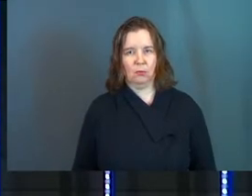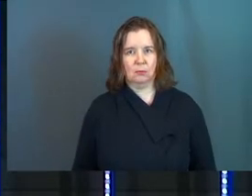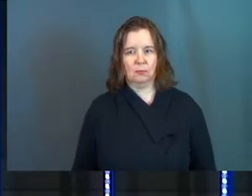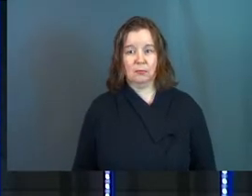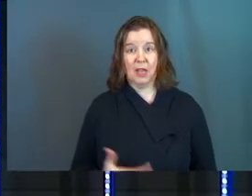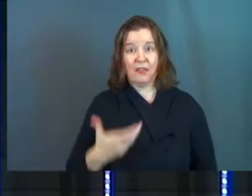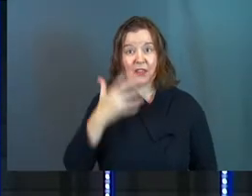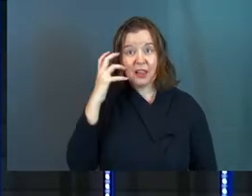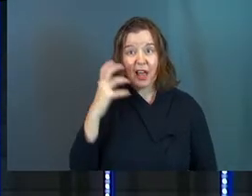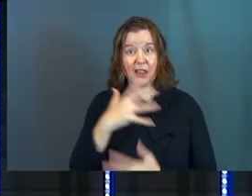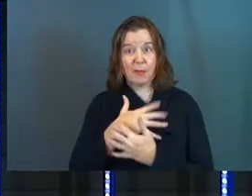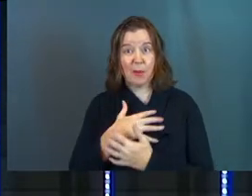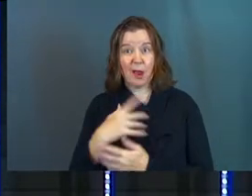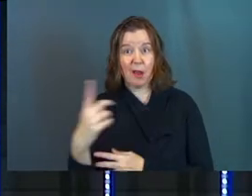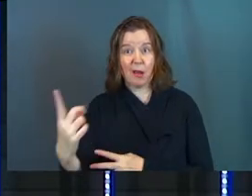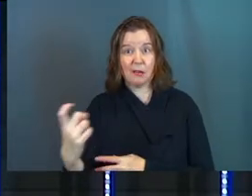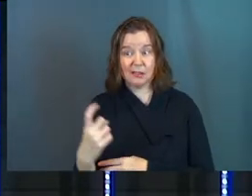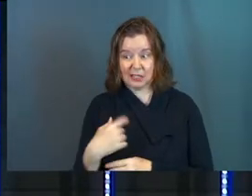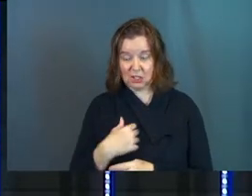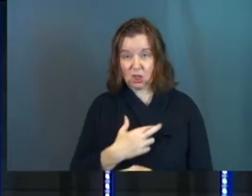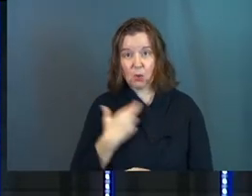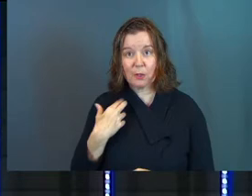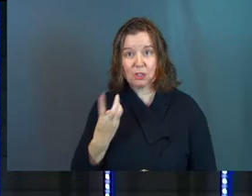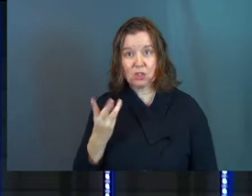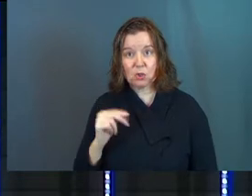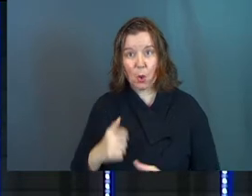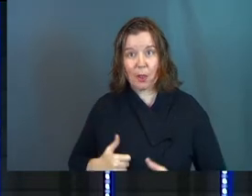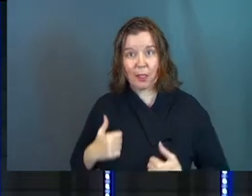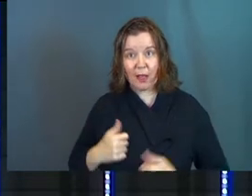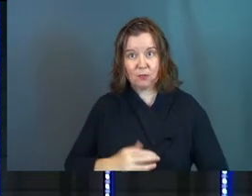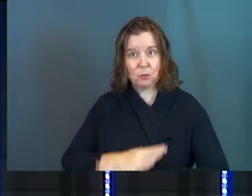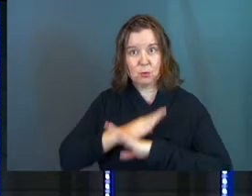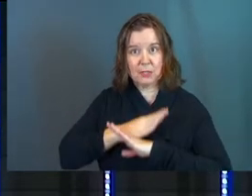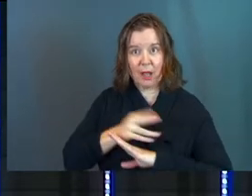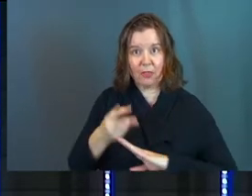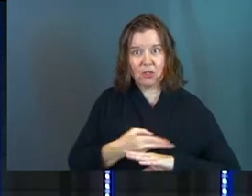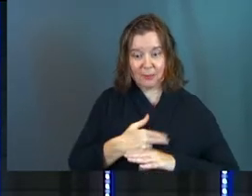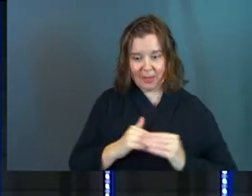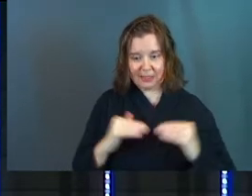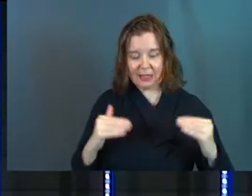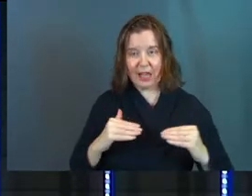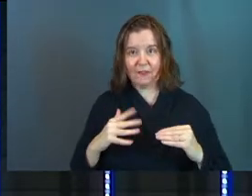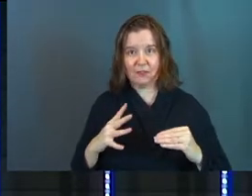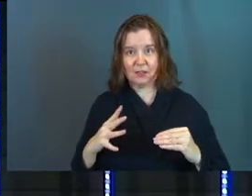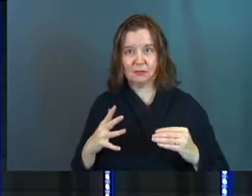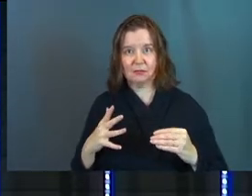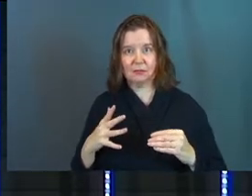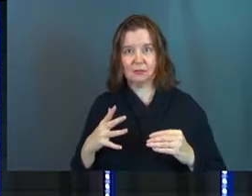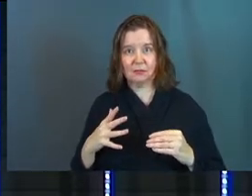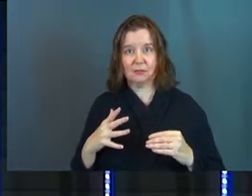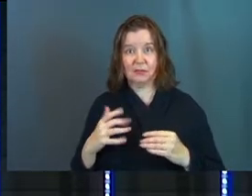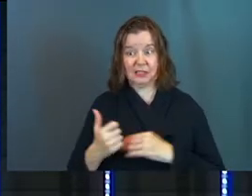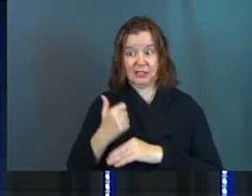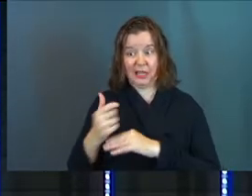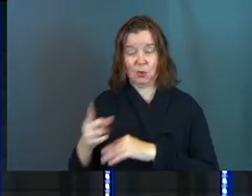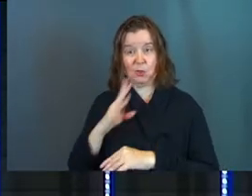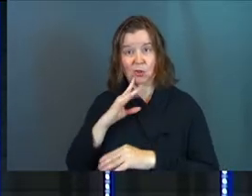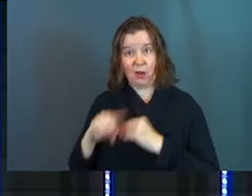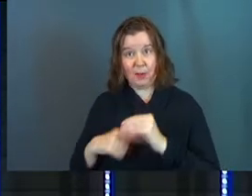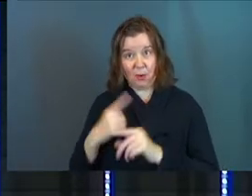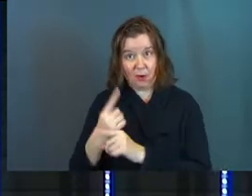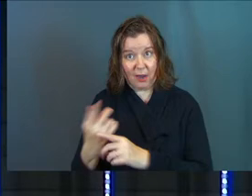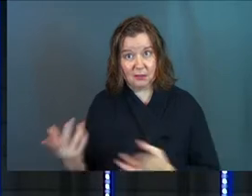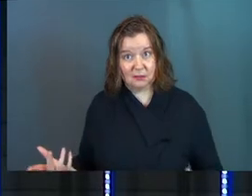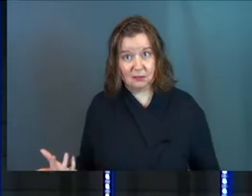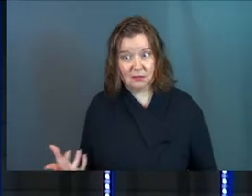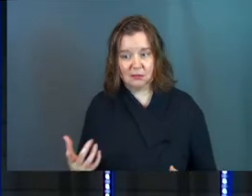The lion, the bear comes up. He's talking about risking his life here. Because that's the level of beasts that we're in, level of danger we're talking about,